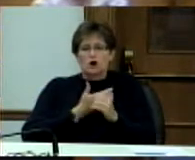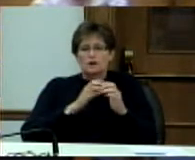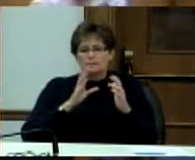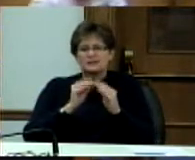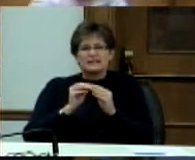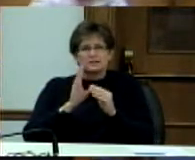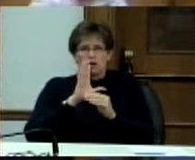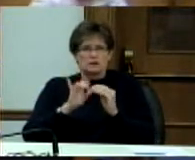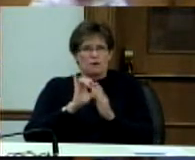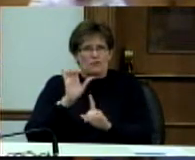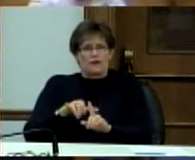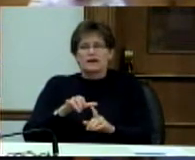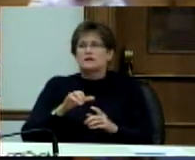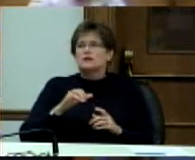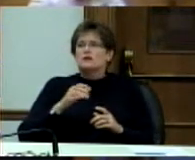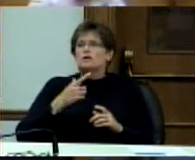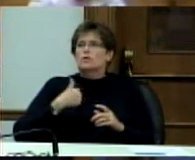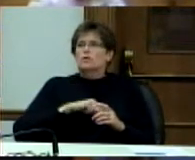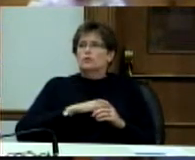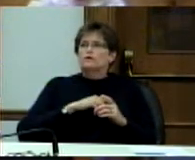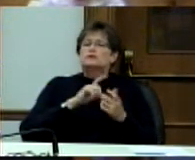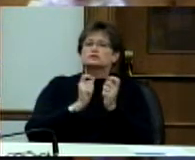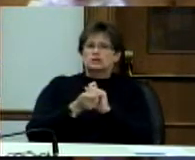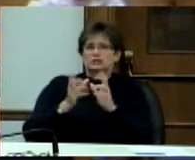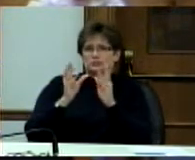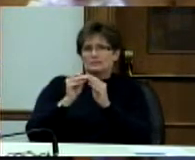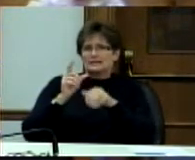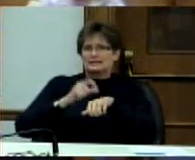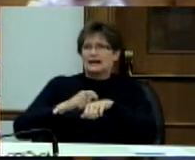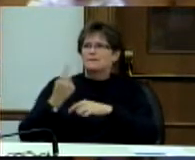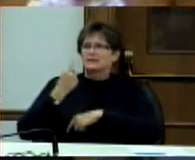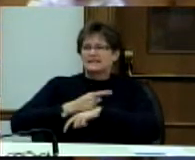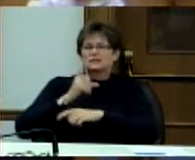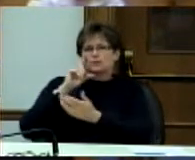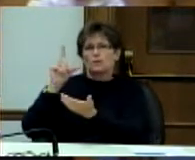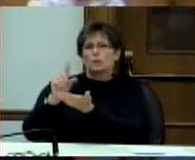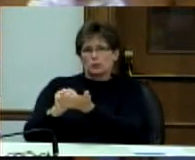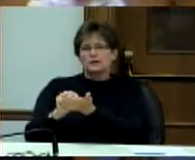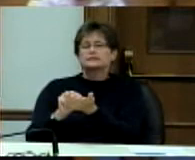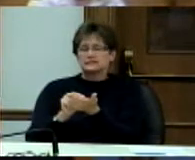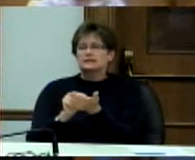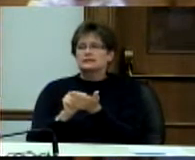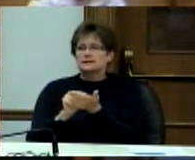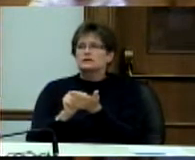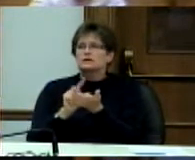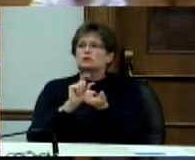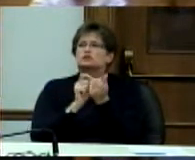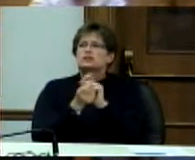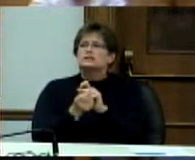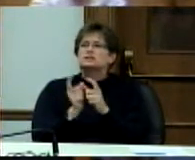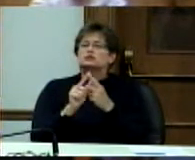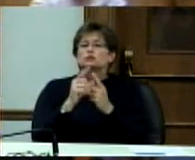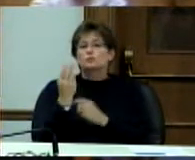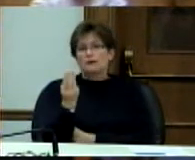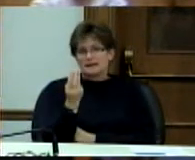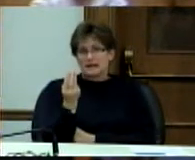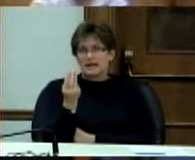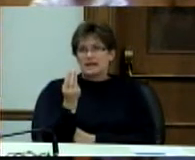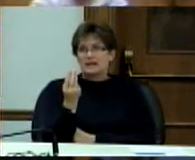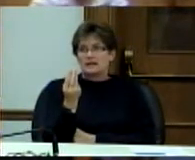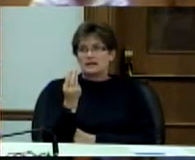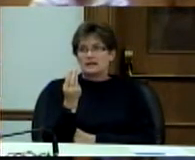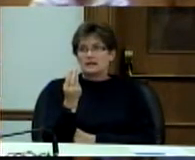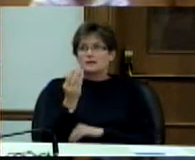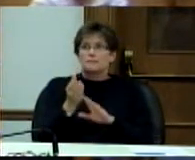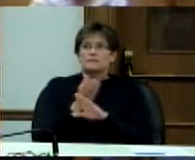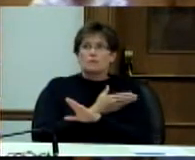our curriculum meeting, other than the fact that we are changing our curriculum meeting time. The dates will be publicized. We are changing it to a